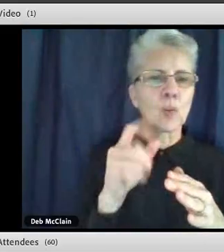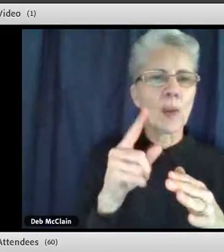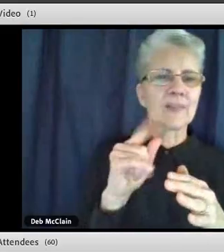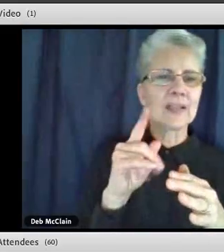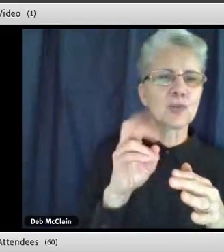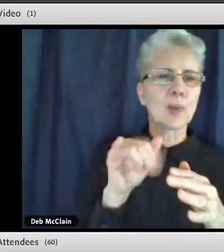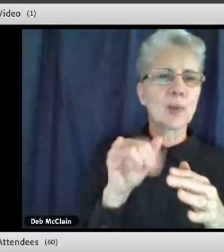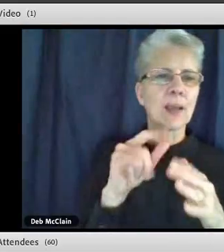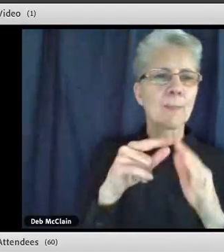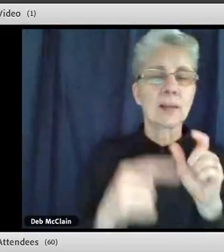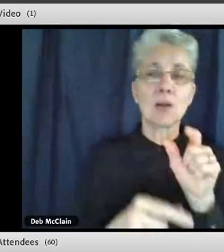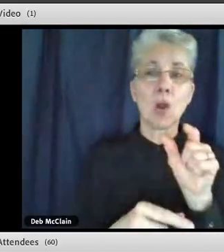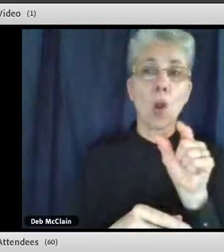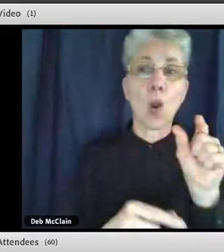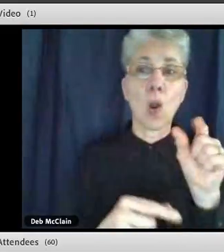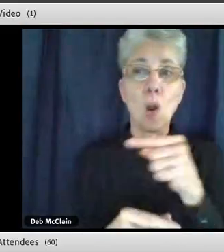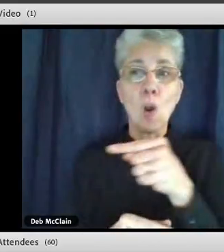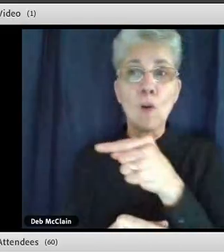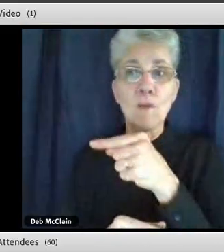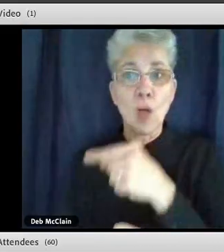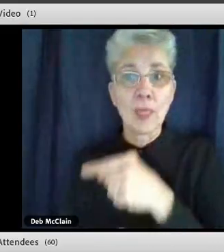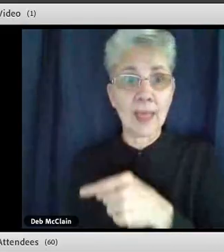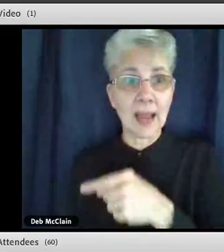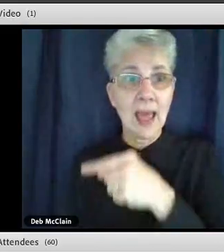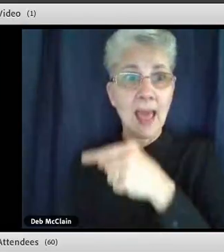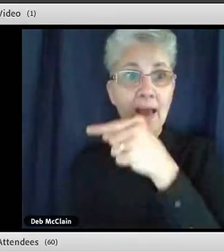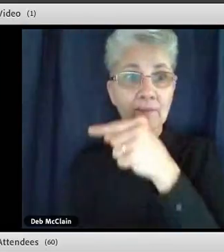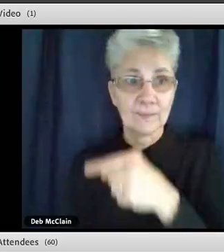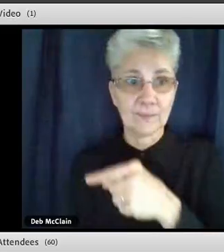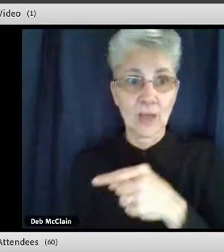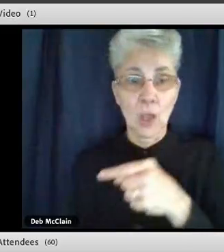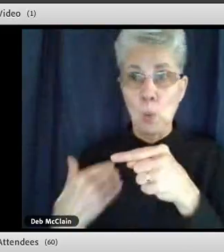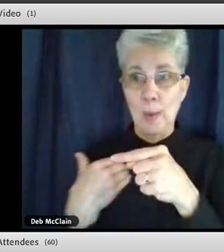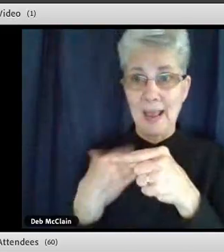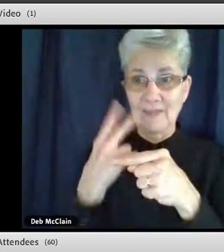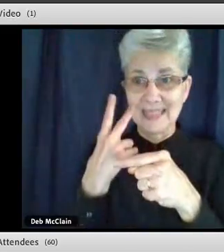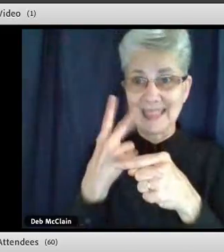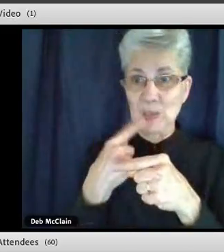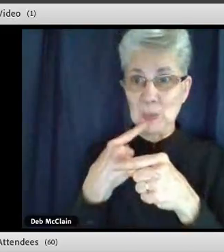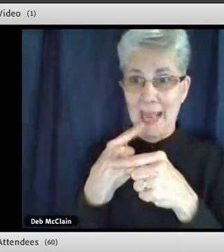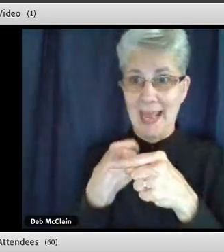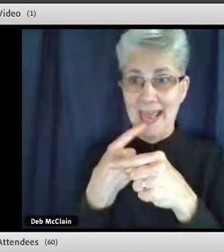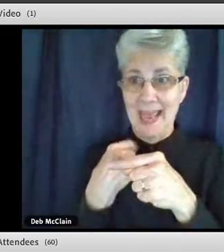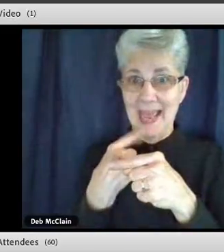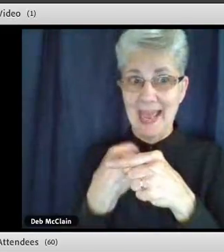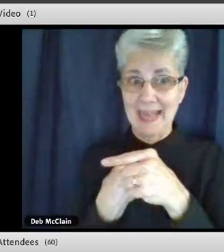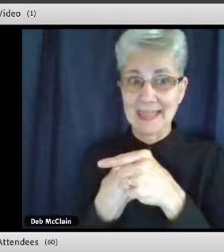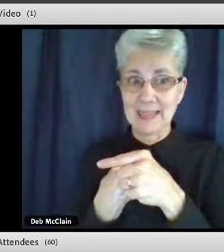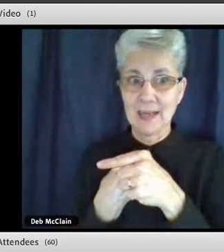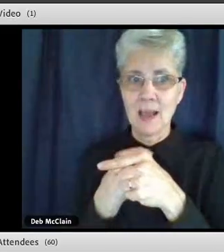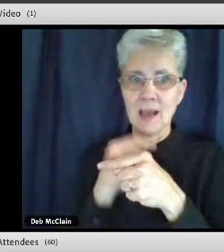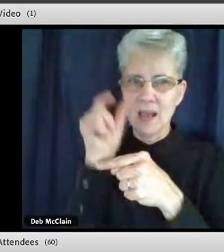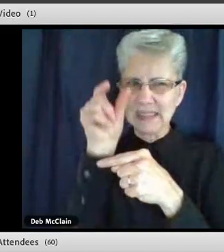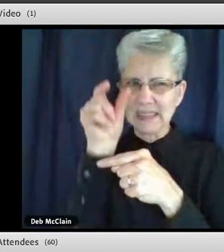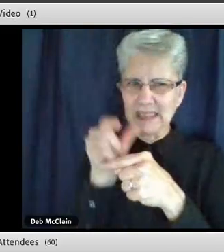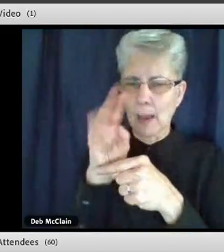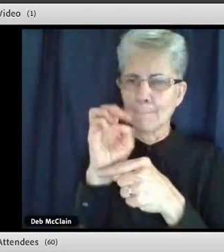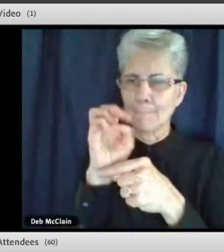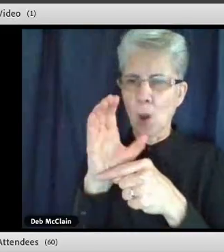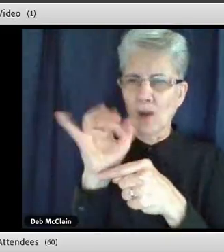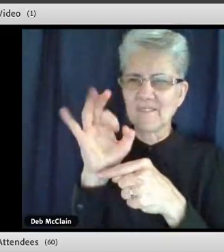anyway, here we have and see here in red, I've kind of highlighted the MARC field codes, okay, that